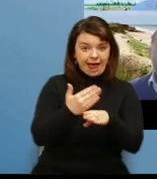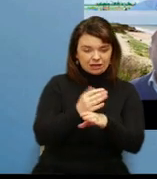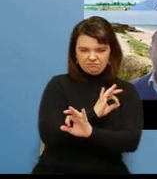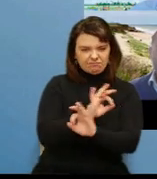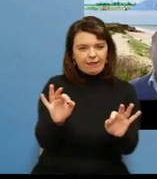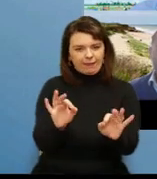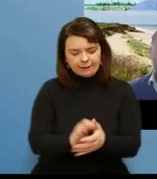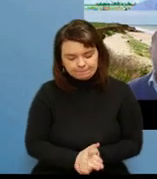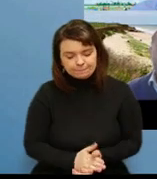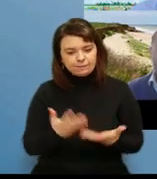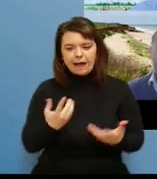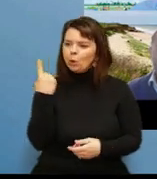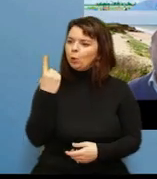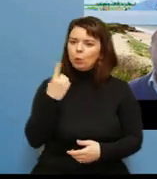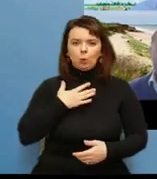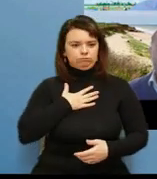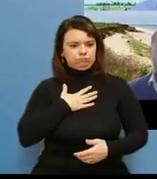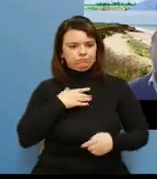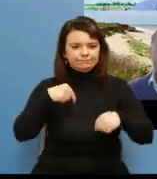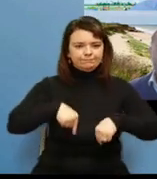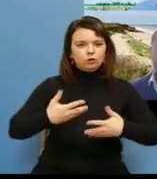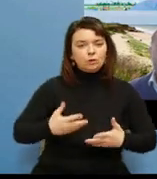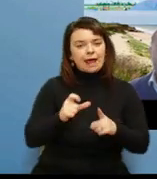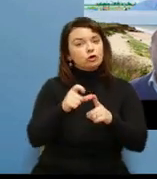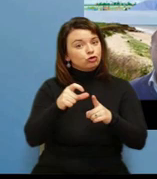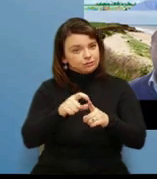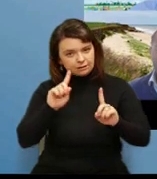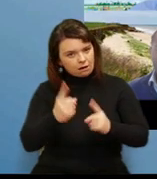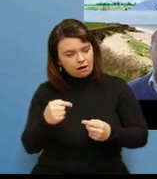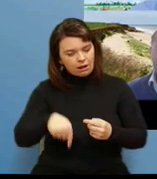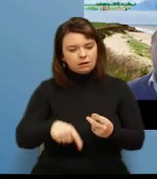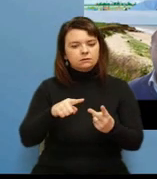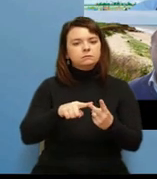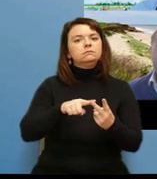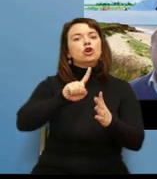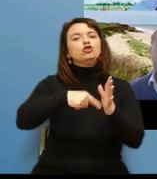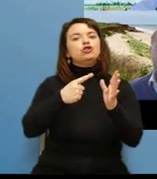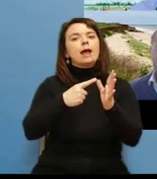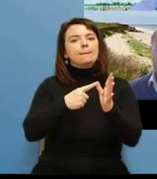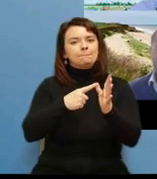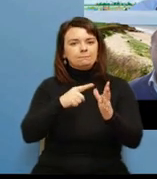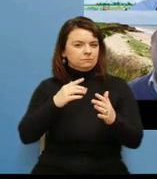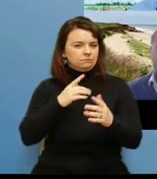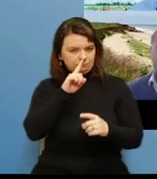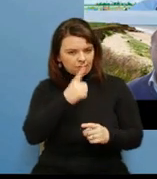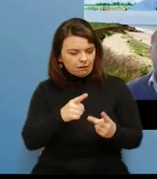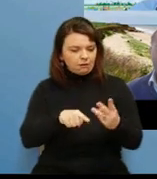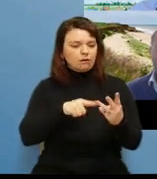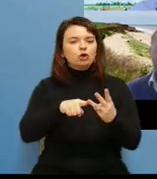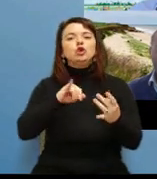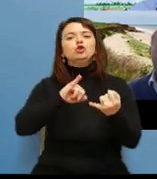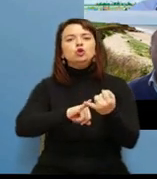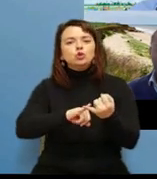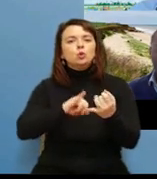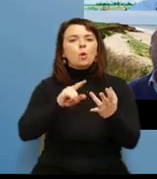takes me to the apologies. So Doris cannot make it. James Foster has sent his apologies.